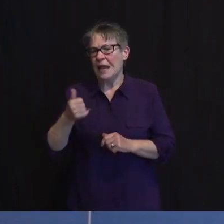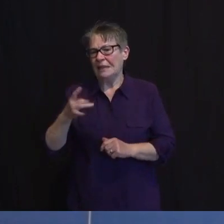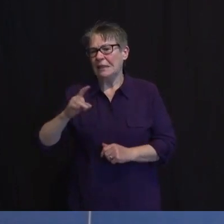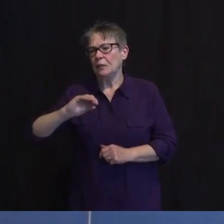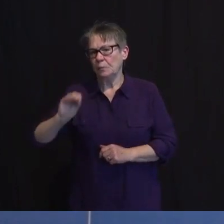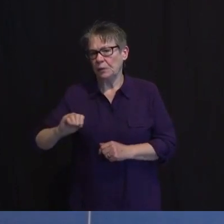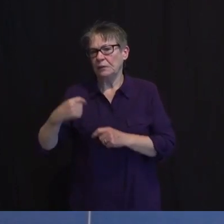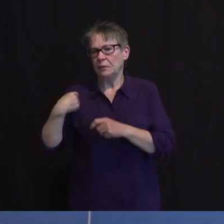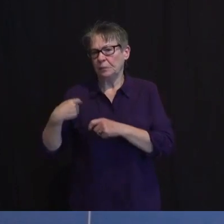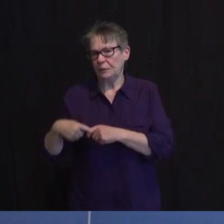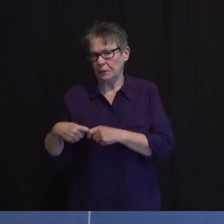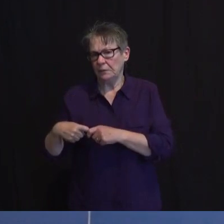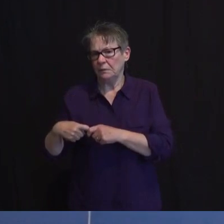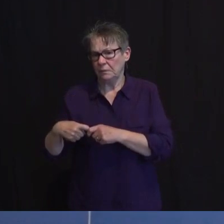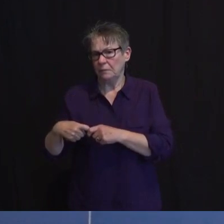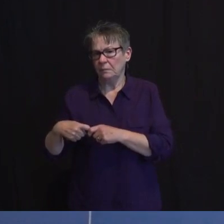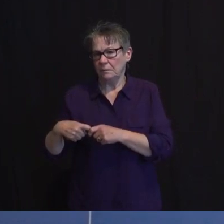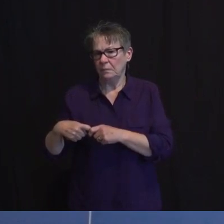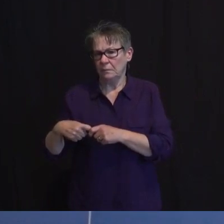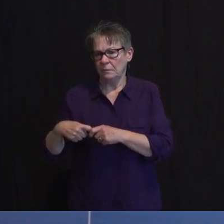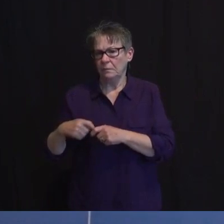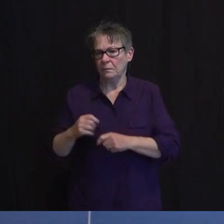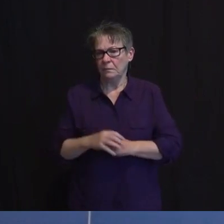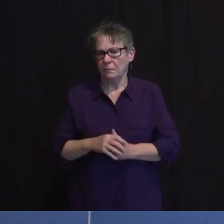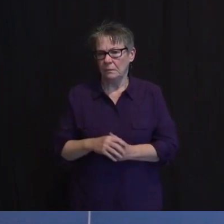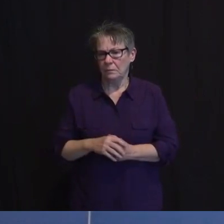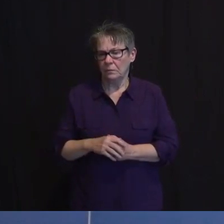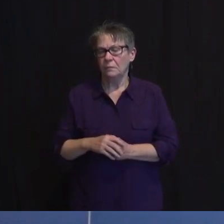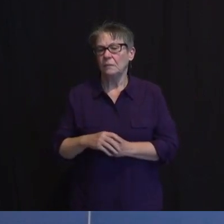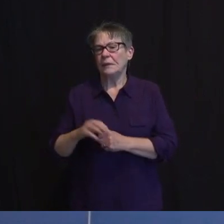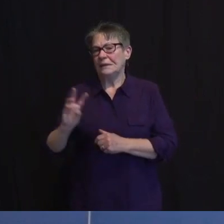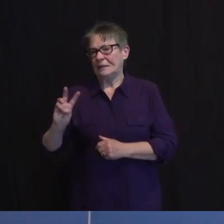6% Asian, 2.9% other.